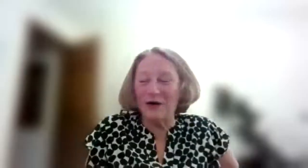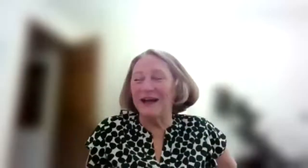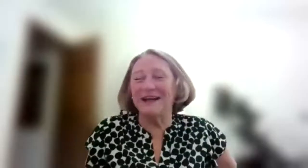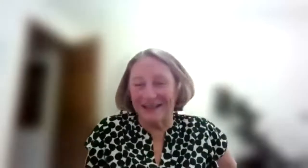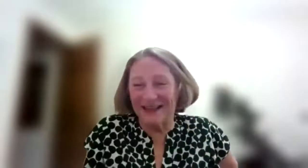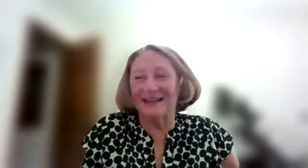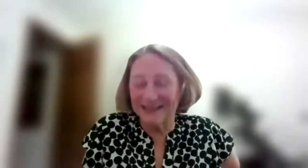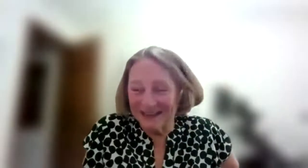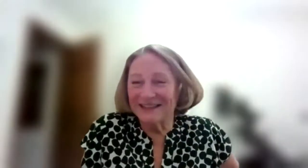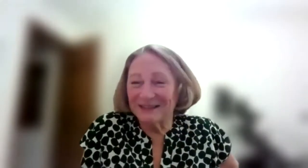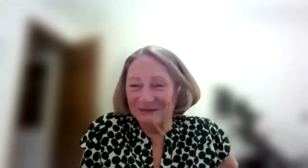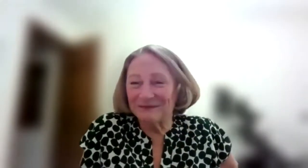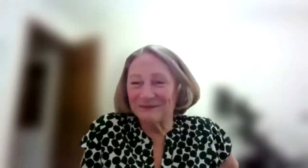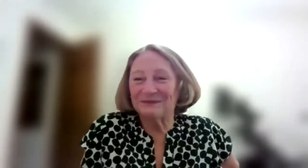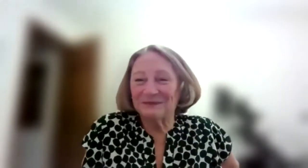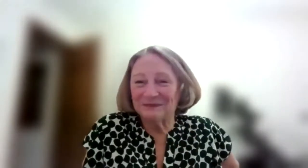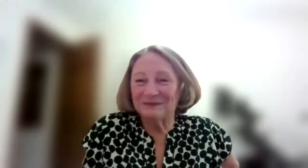I know.